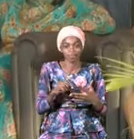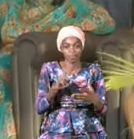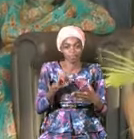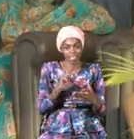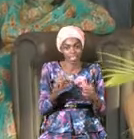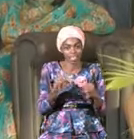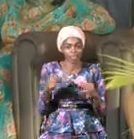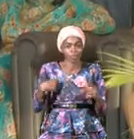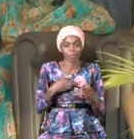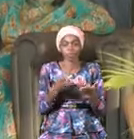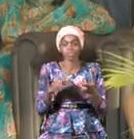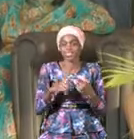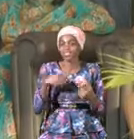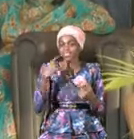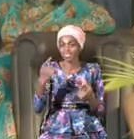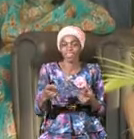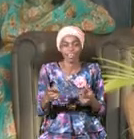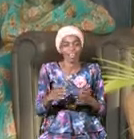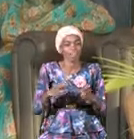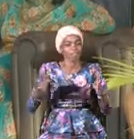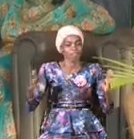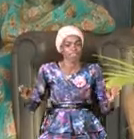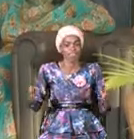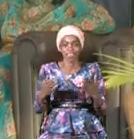big thank you all.